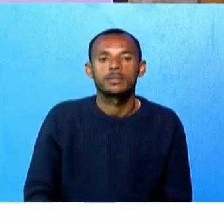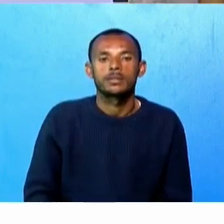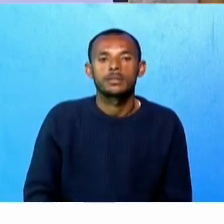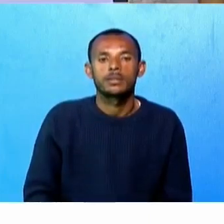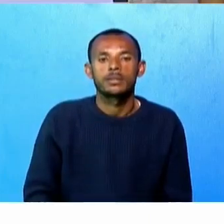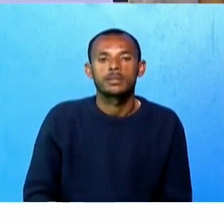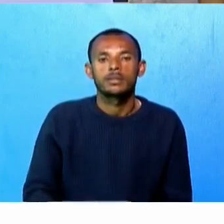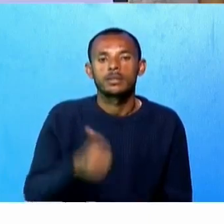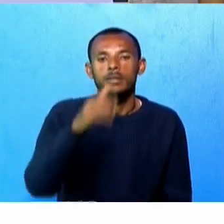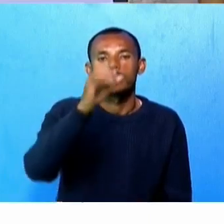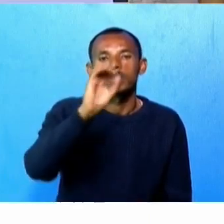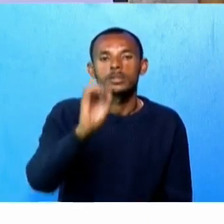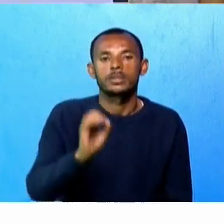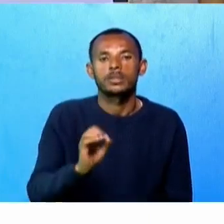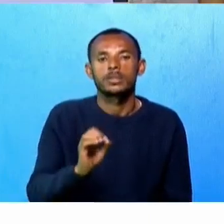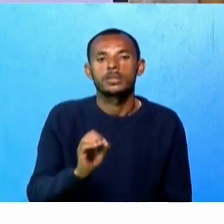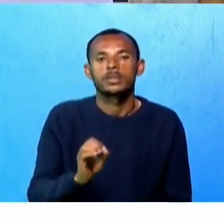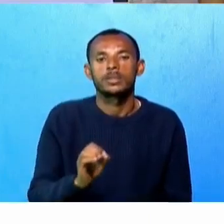annum.